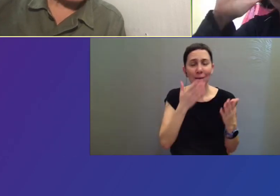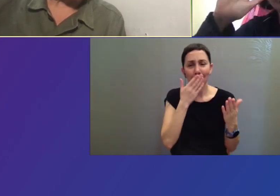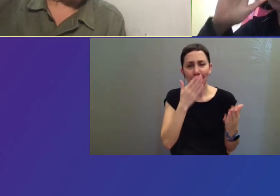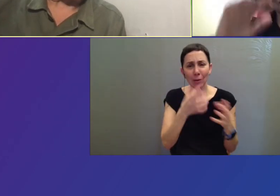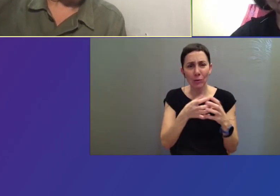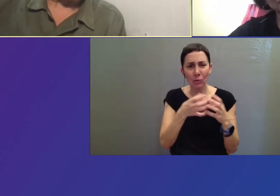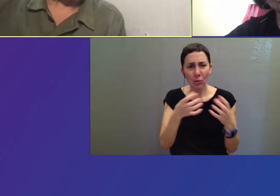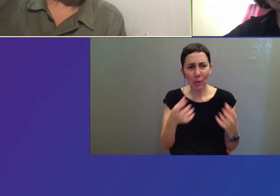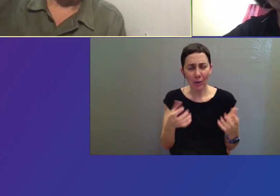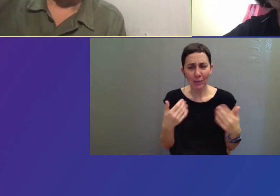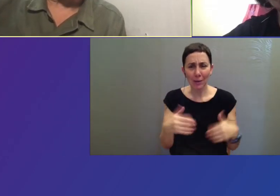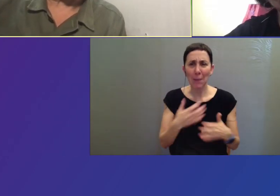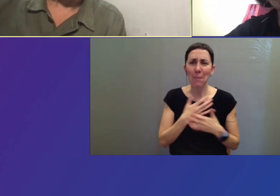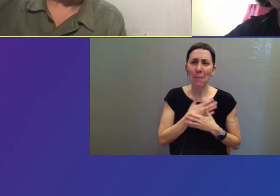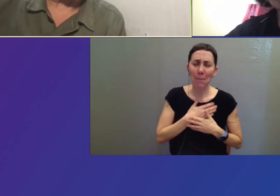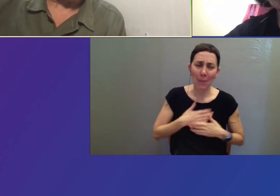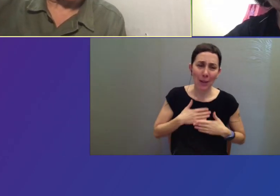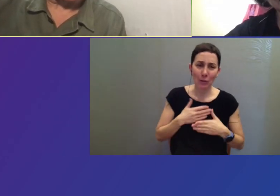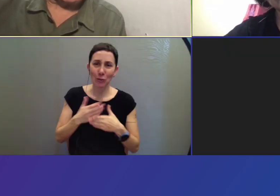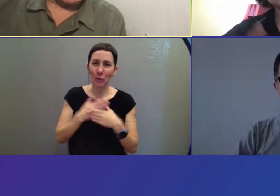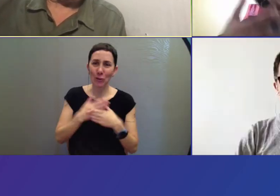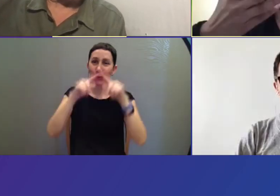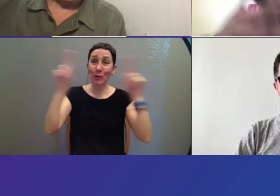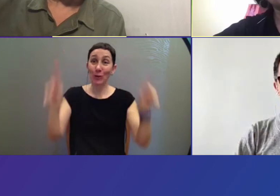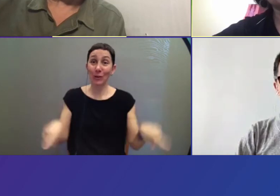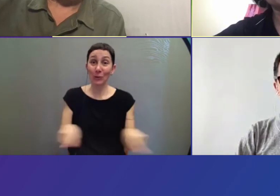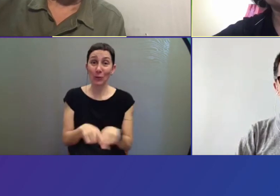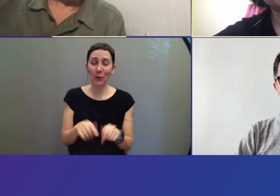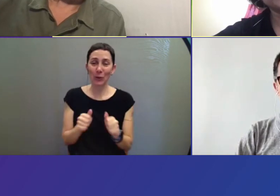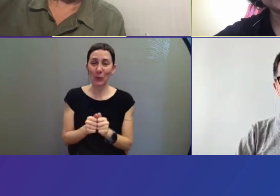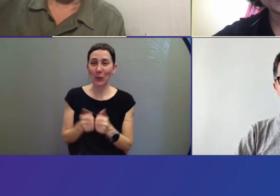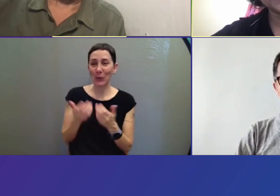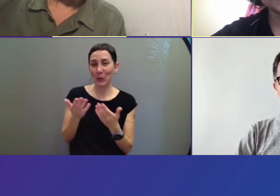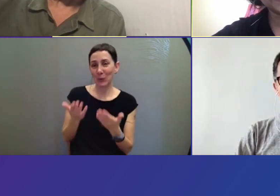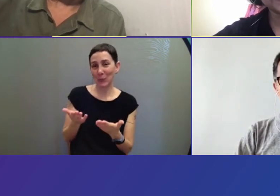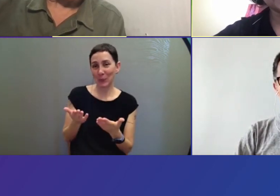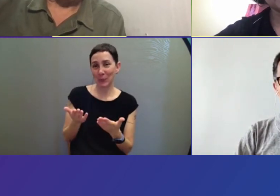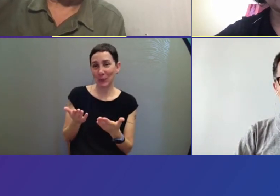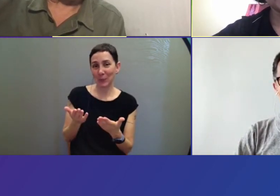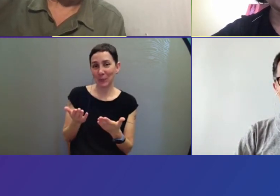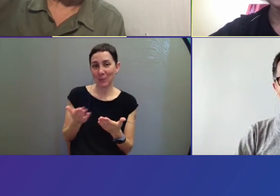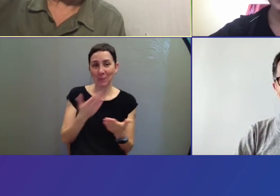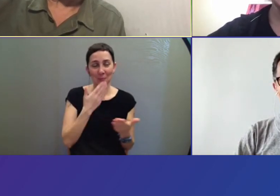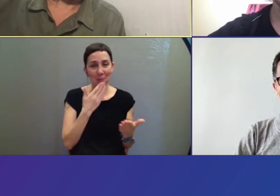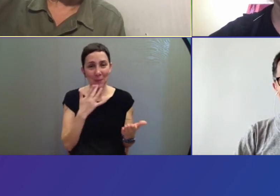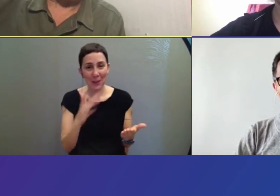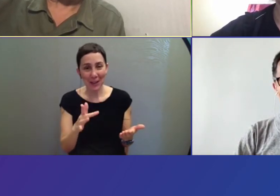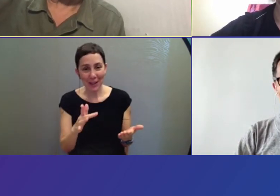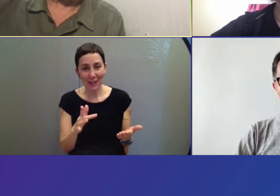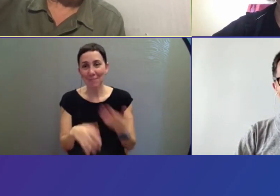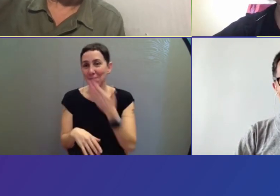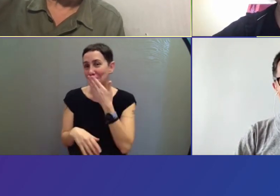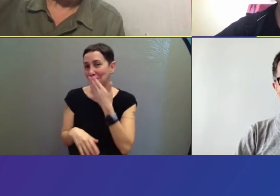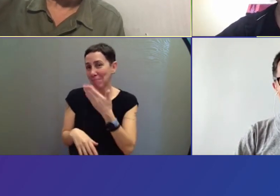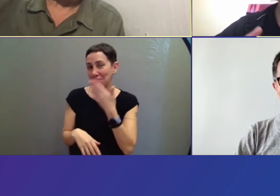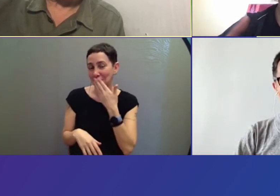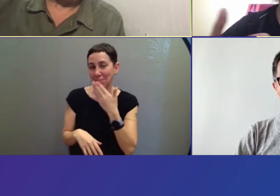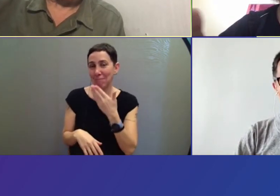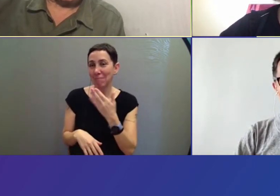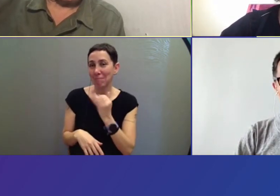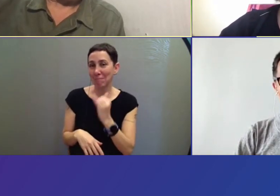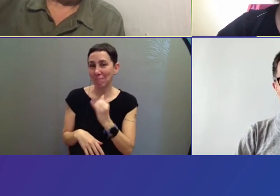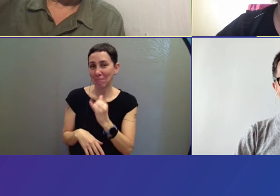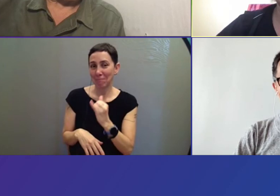An absolute pleasure to share the screen with you. Yes, And the best, Ronald. and the best of luck, please, Thank with you. everything. Thank you so much. too,